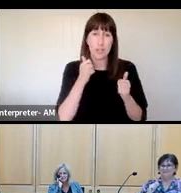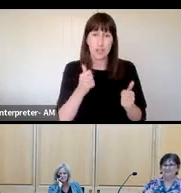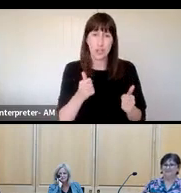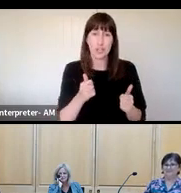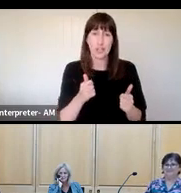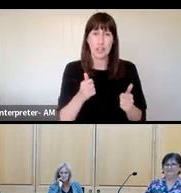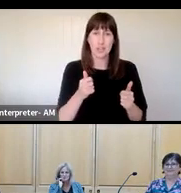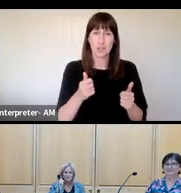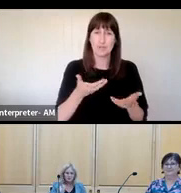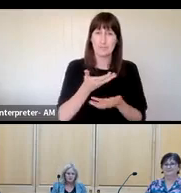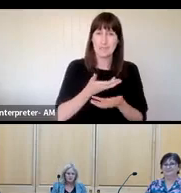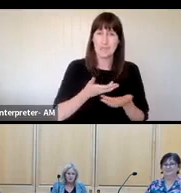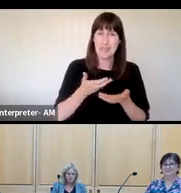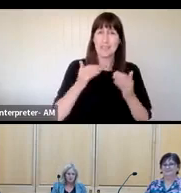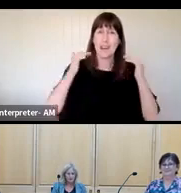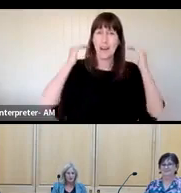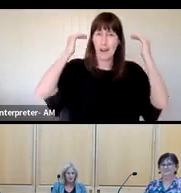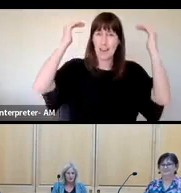high level with you today.